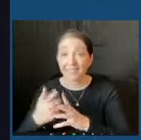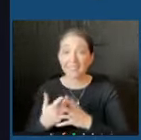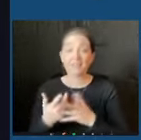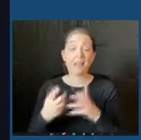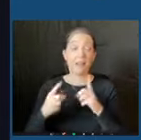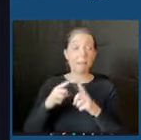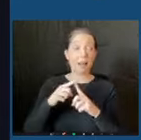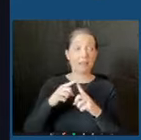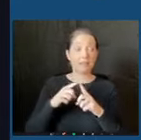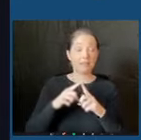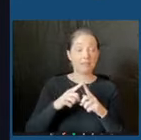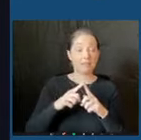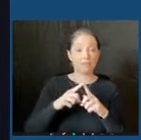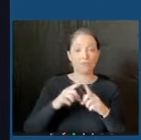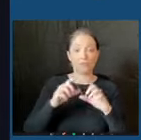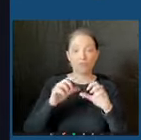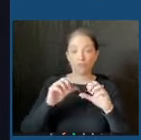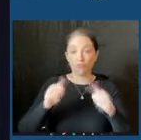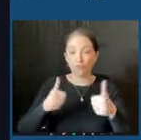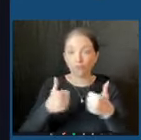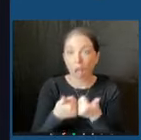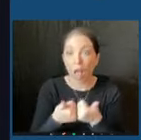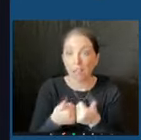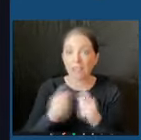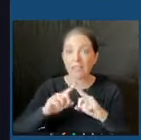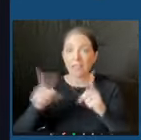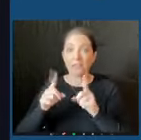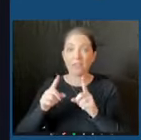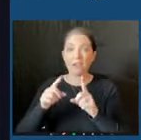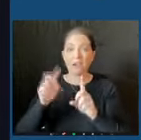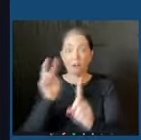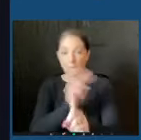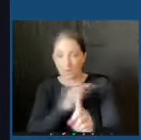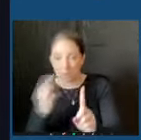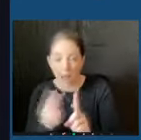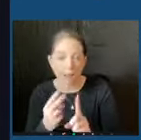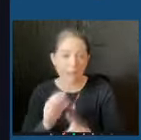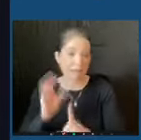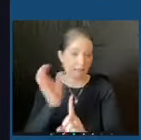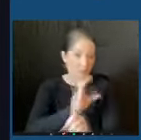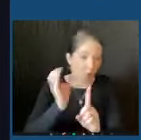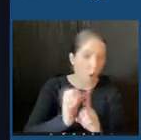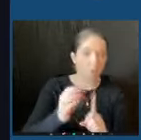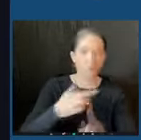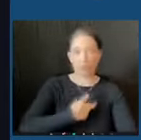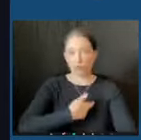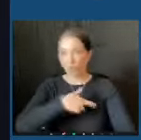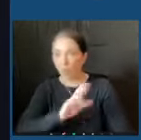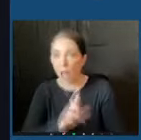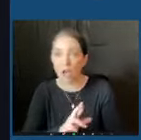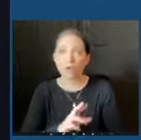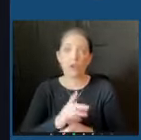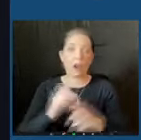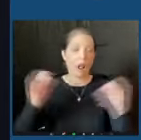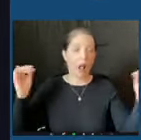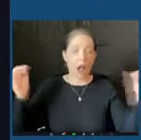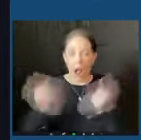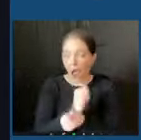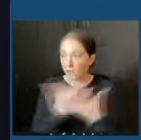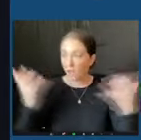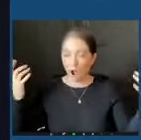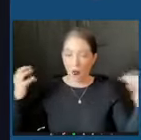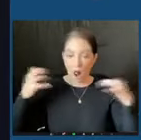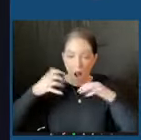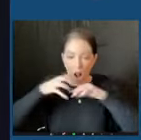perspectives, different races, different cultures, different religions, sexual orientations, all of it coming together, all of it coming together, and figuring